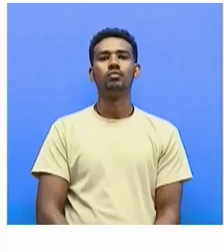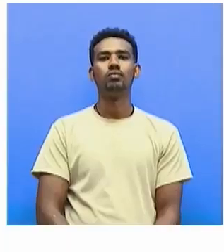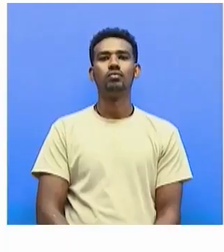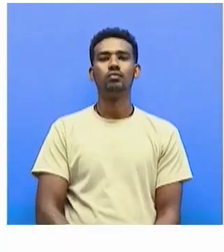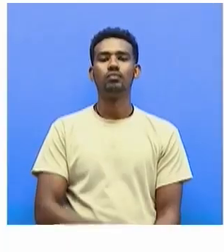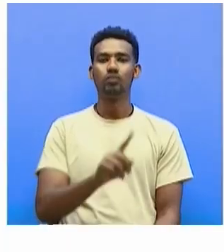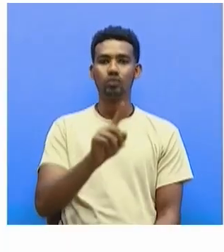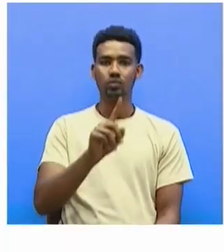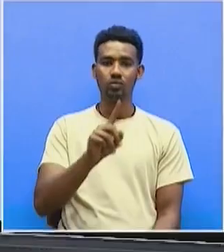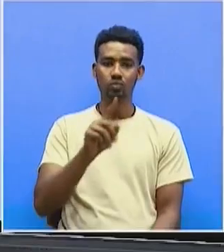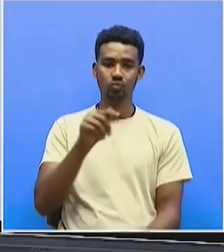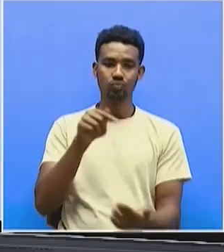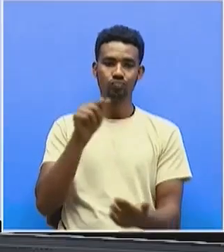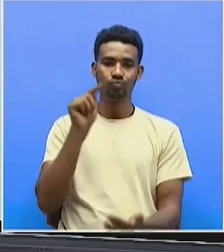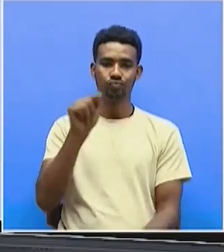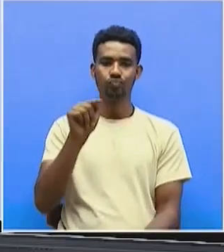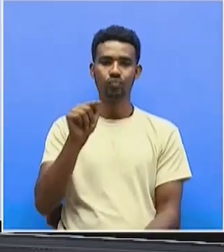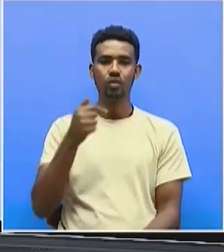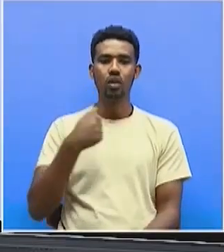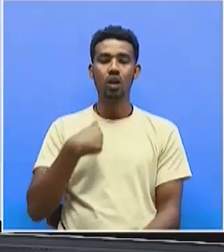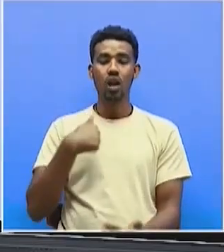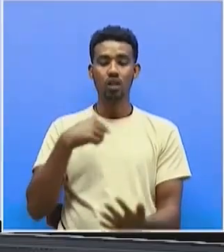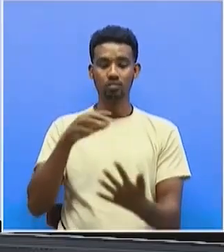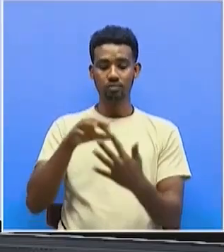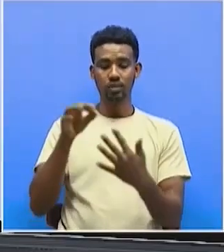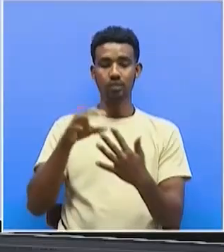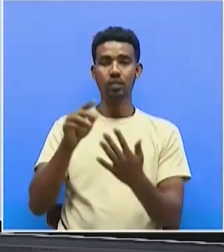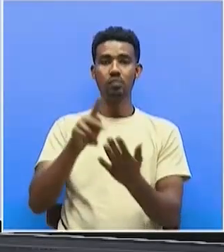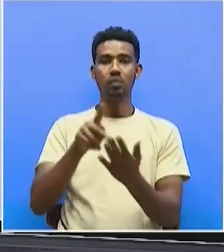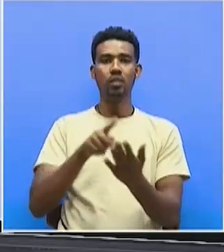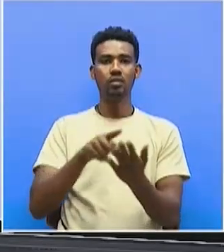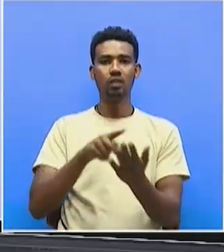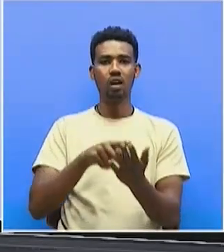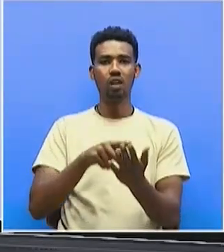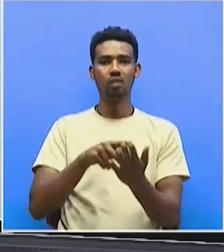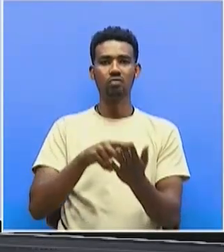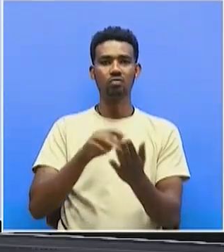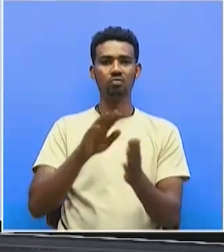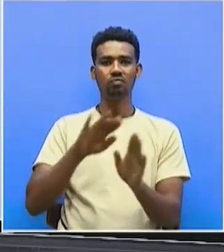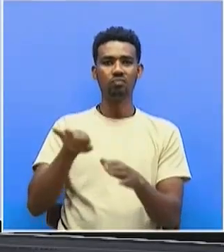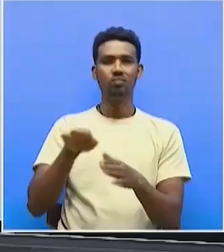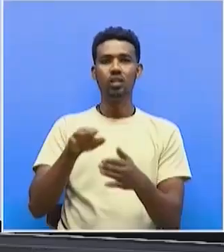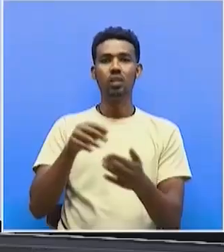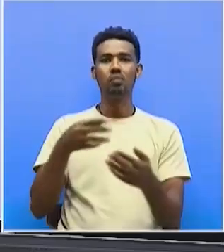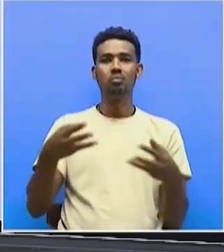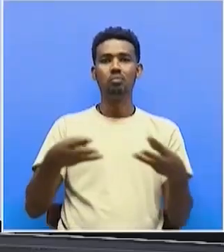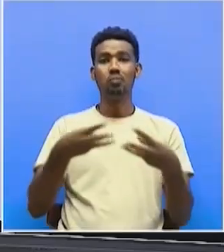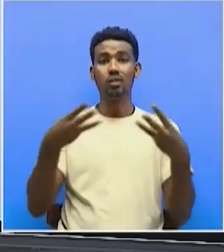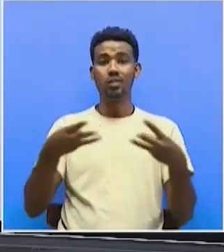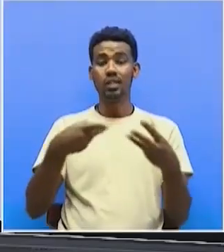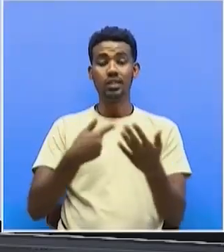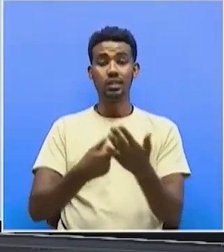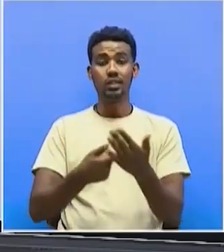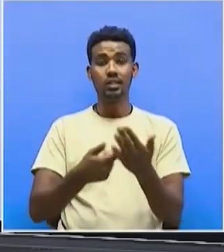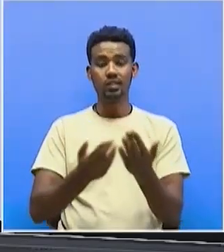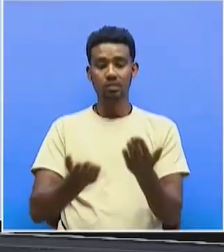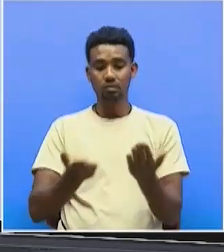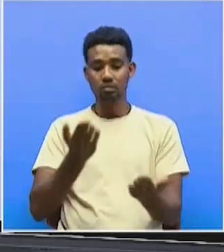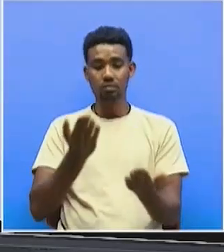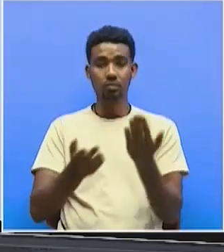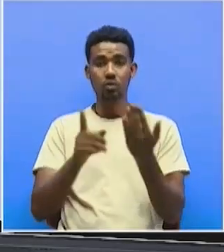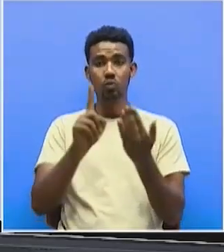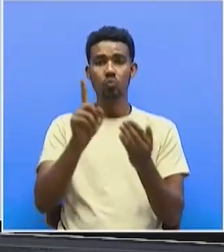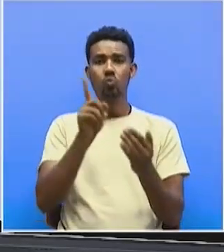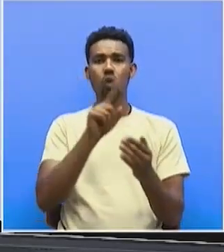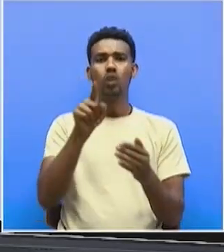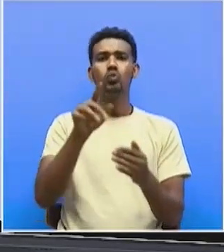Question. Full stop here. I prefer pizza to pasta because this talks about preference. What you